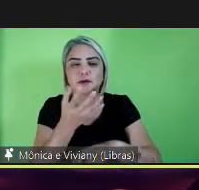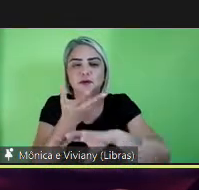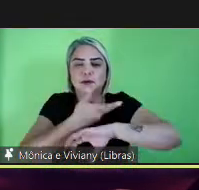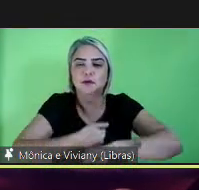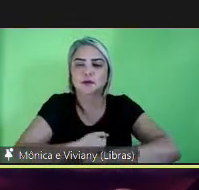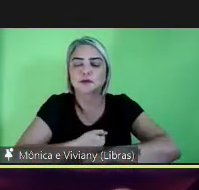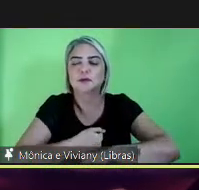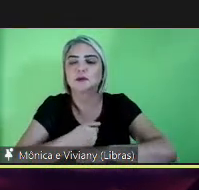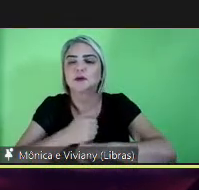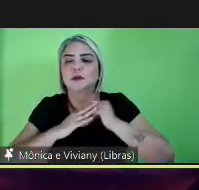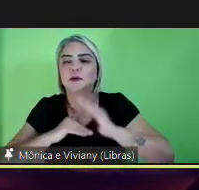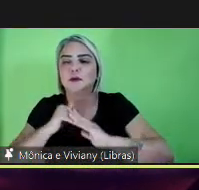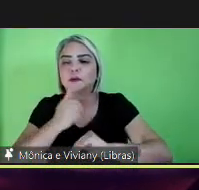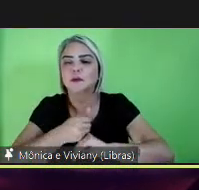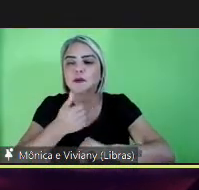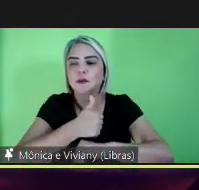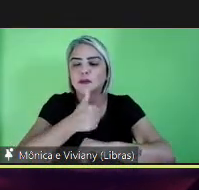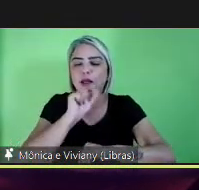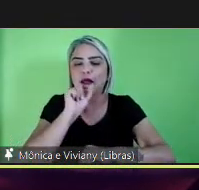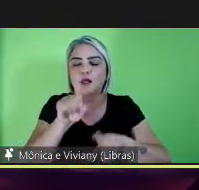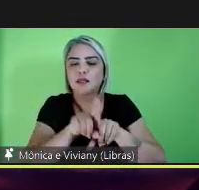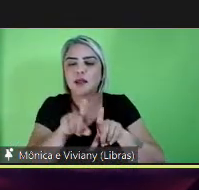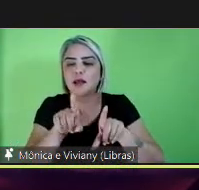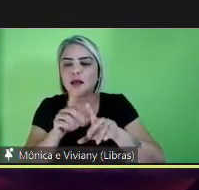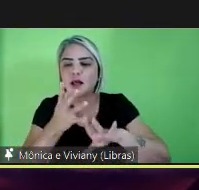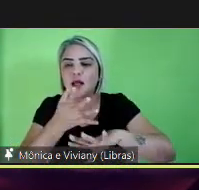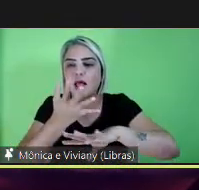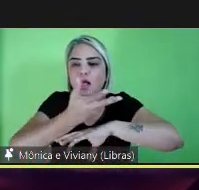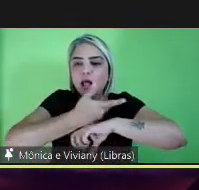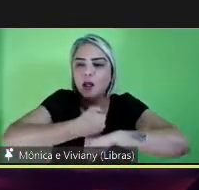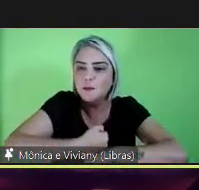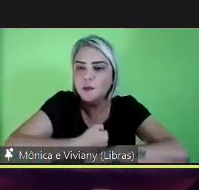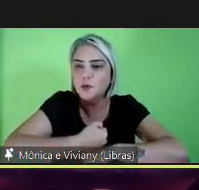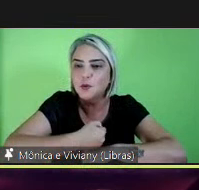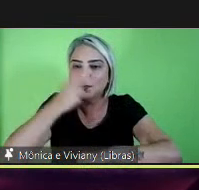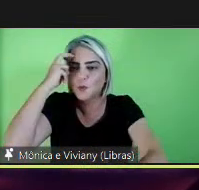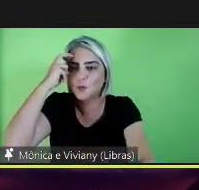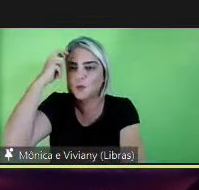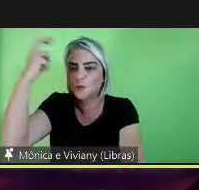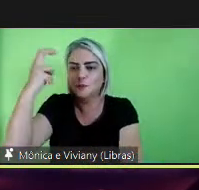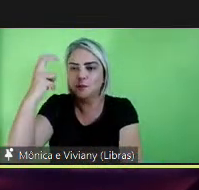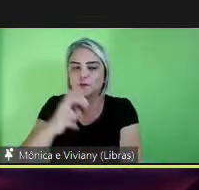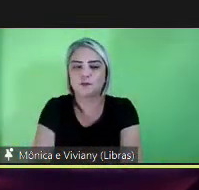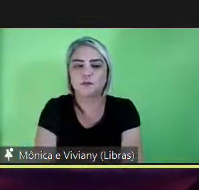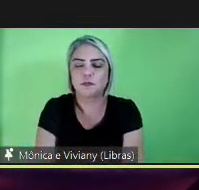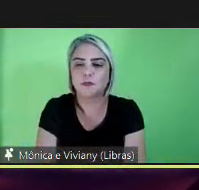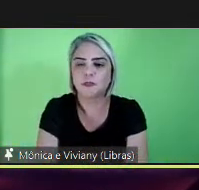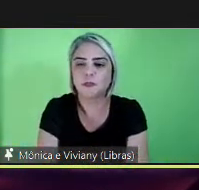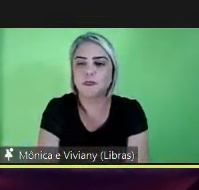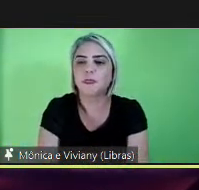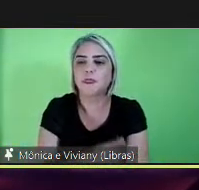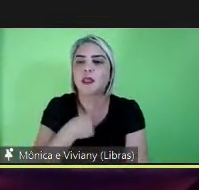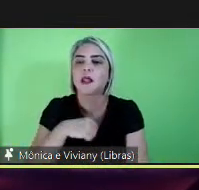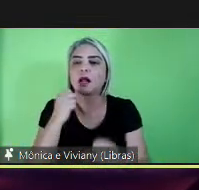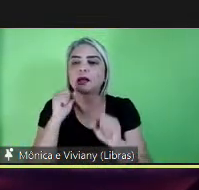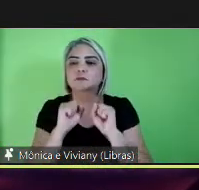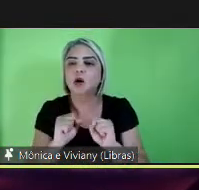the multidisciplinary team. And that may well include faith